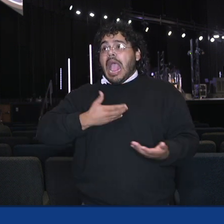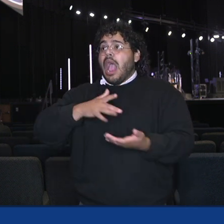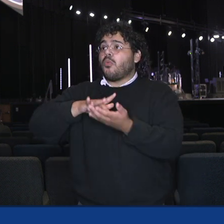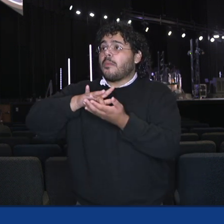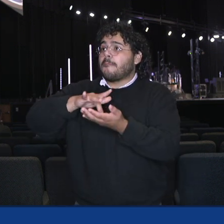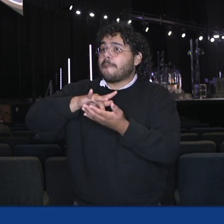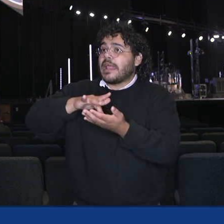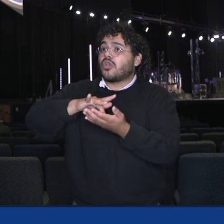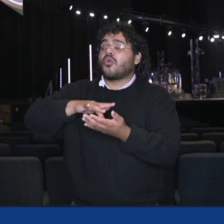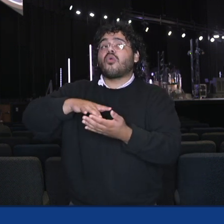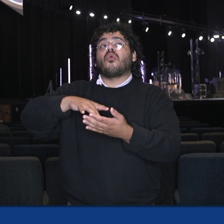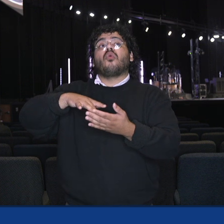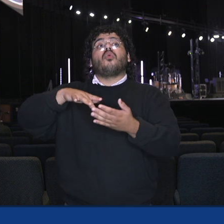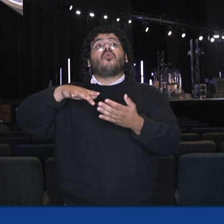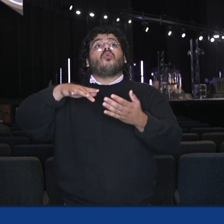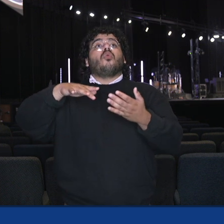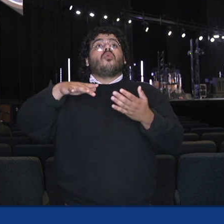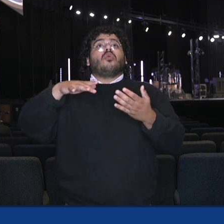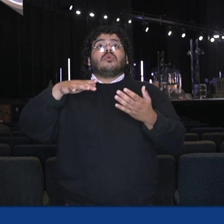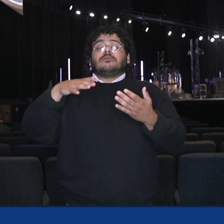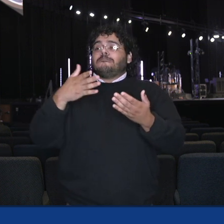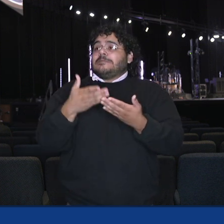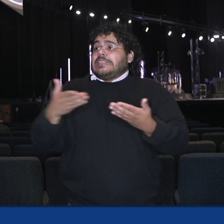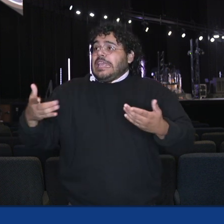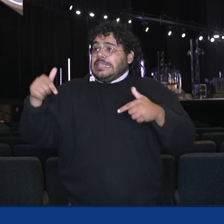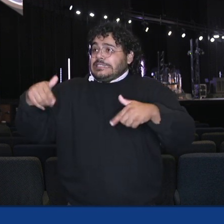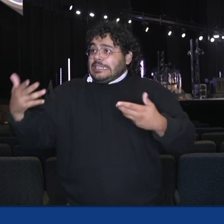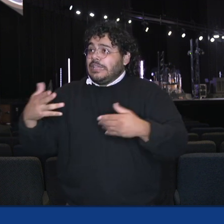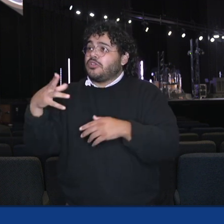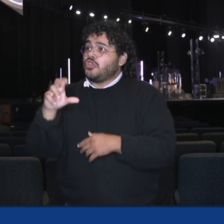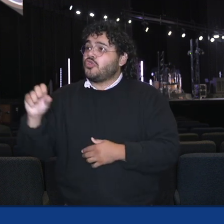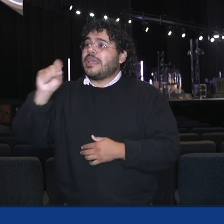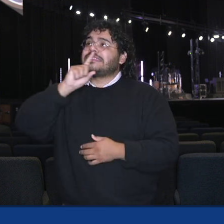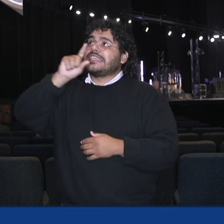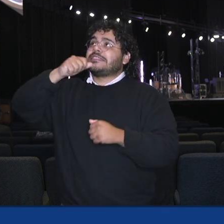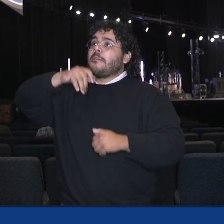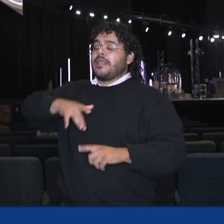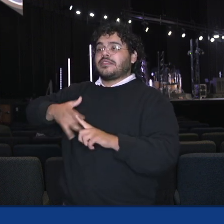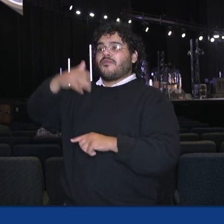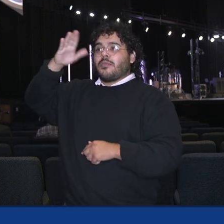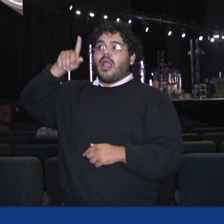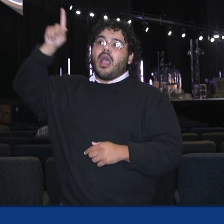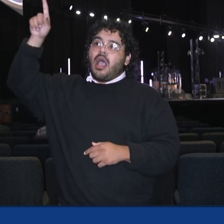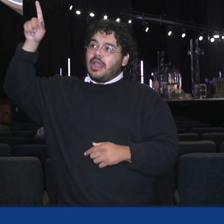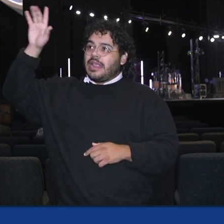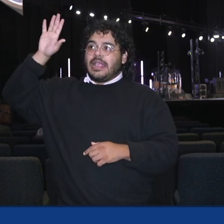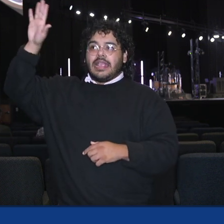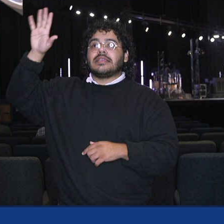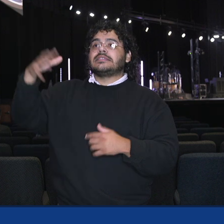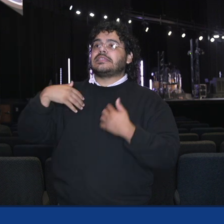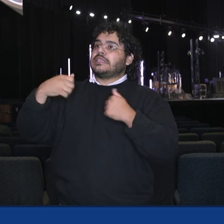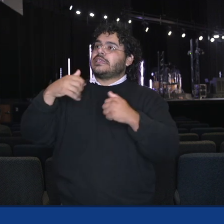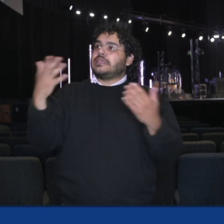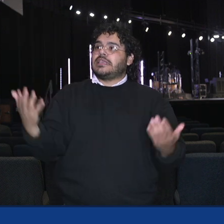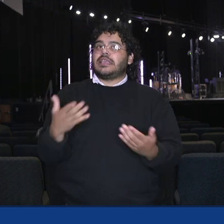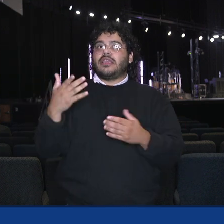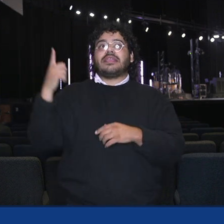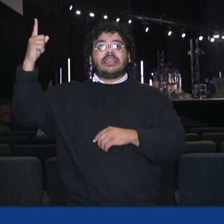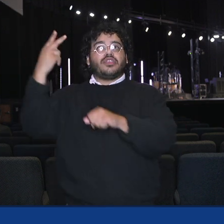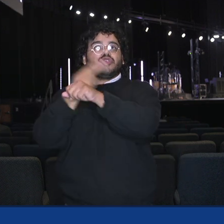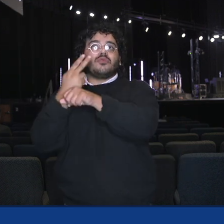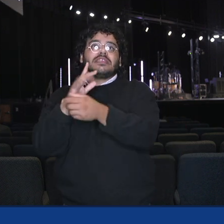us. That we would think it is not a part of his miraculous healing in the whole world, right?